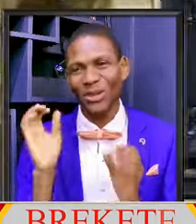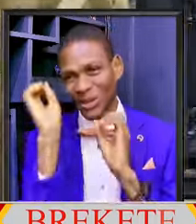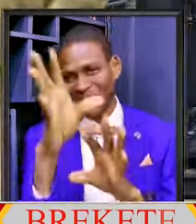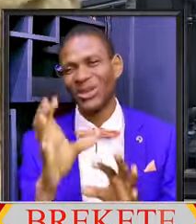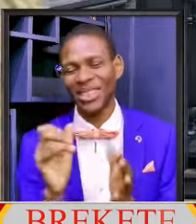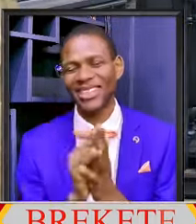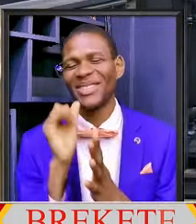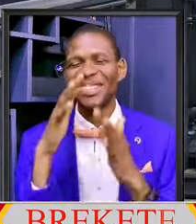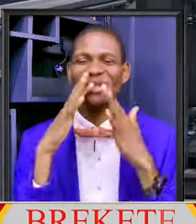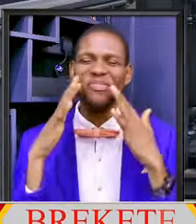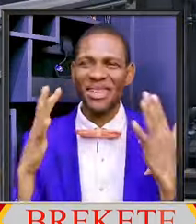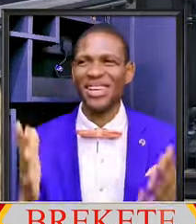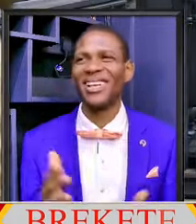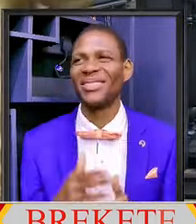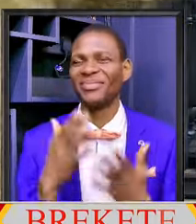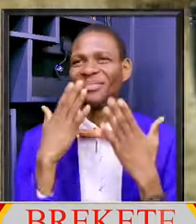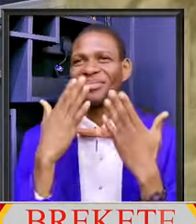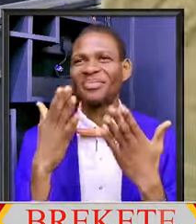Thank you.